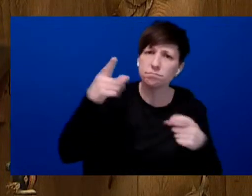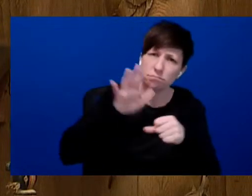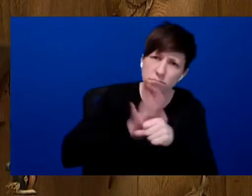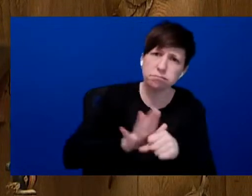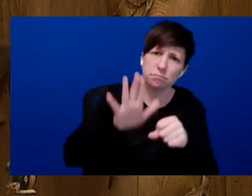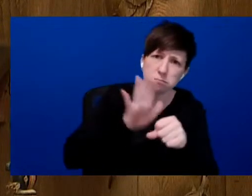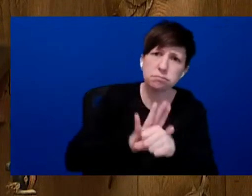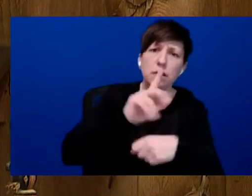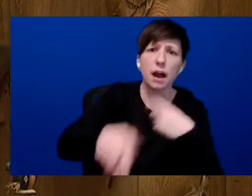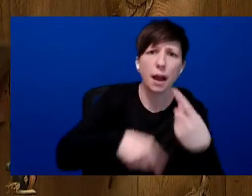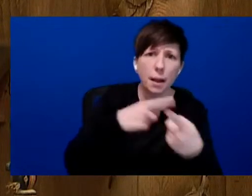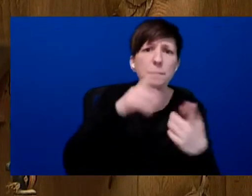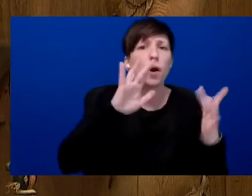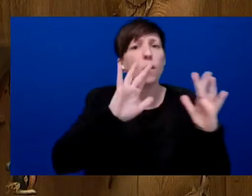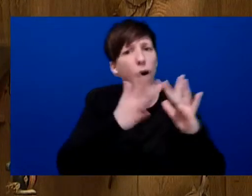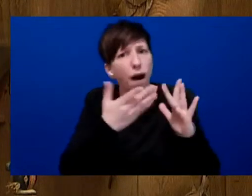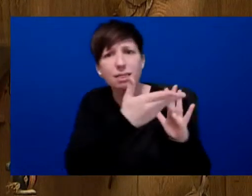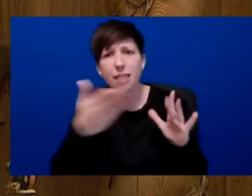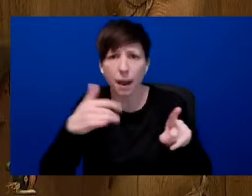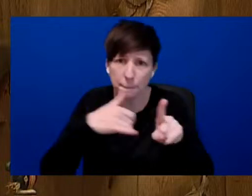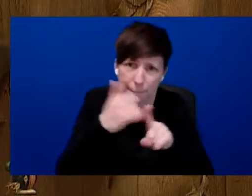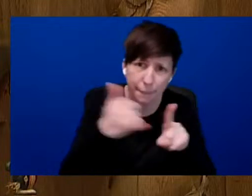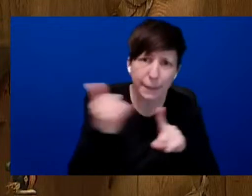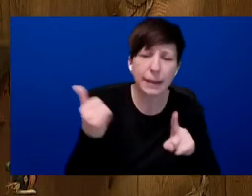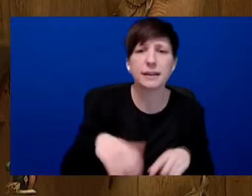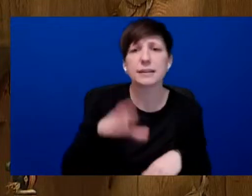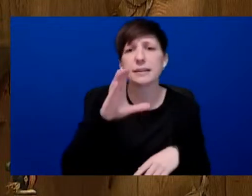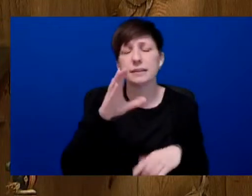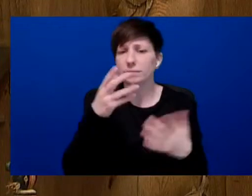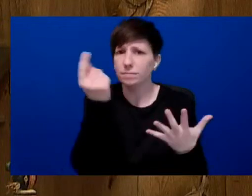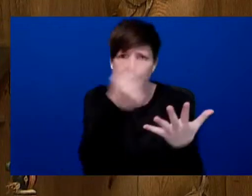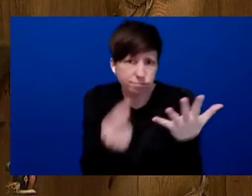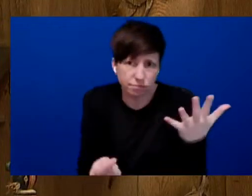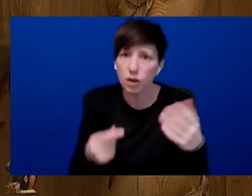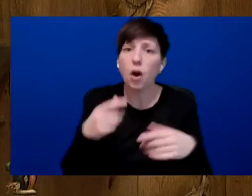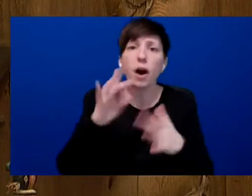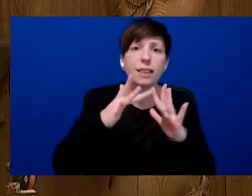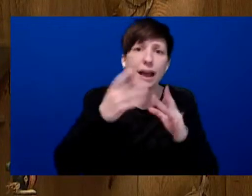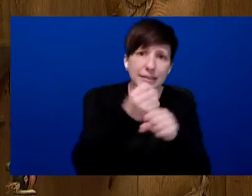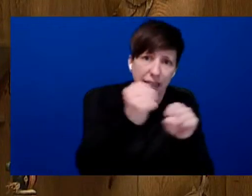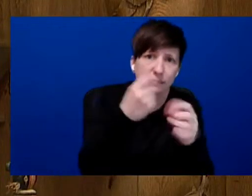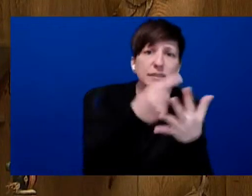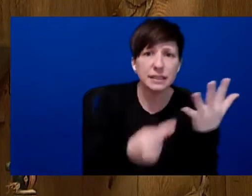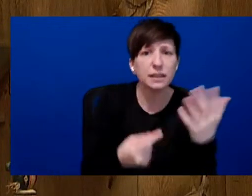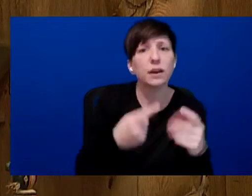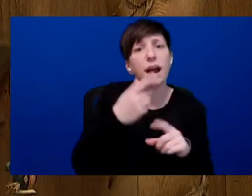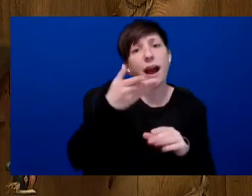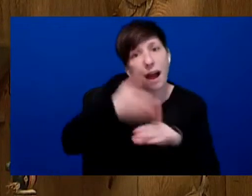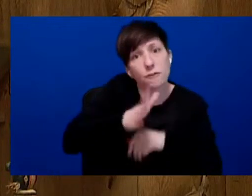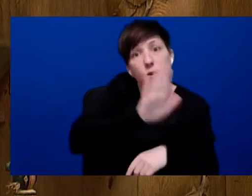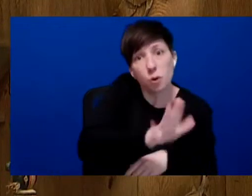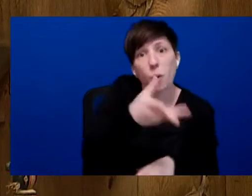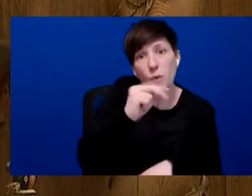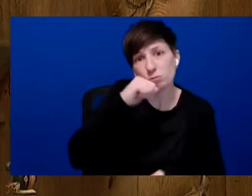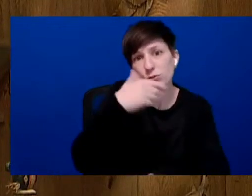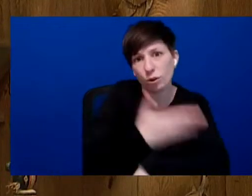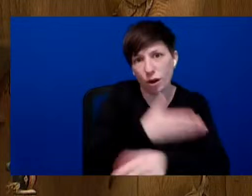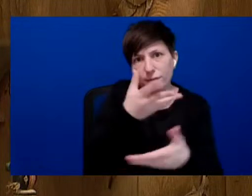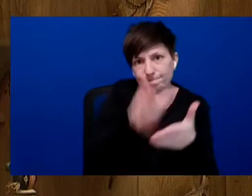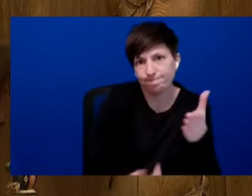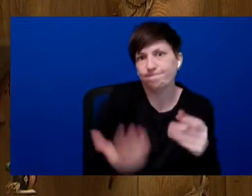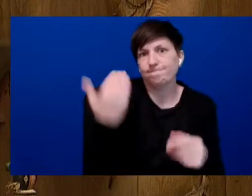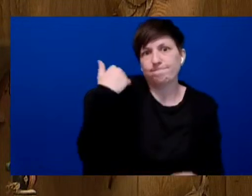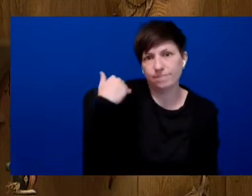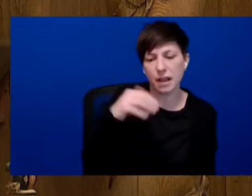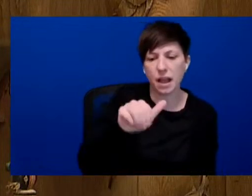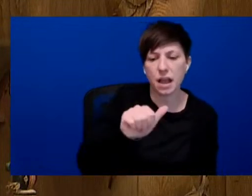since losing her own daughter, Amanda Todd. Your government is committed to making sure that Carson and Amanda's legacies